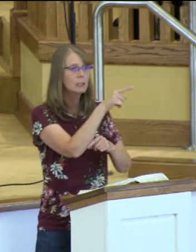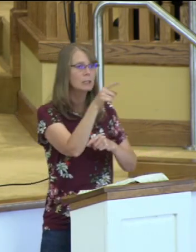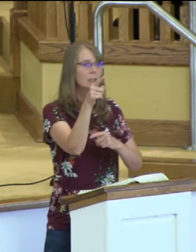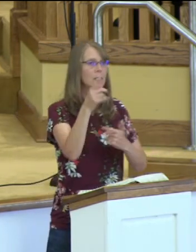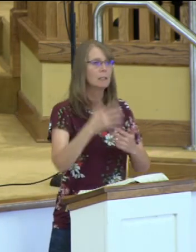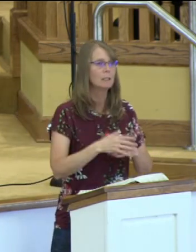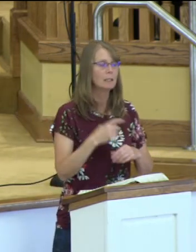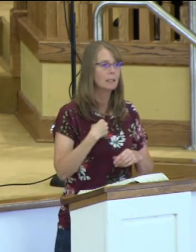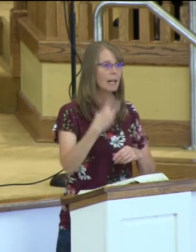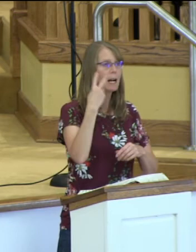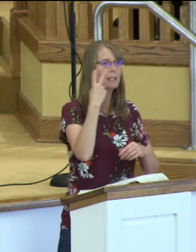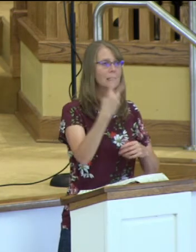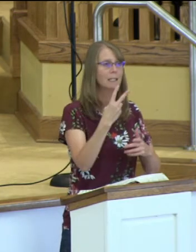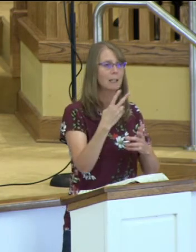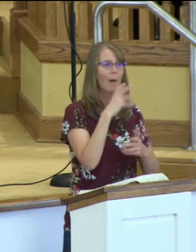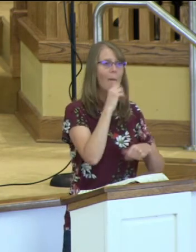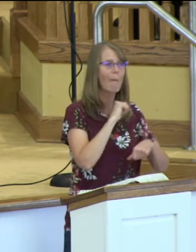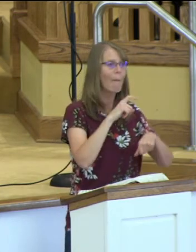I see George Mueller.